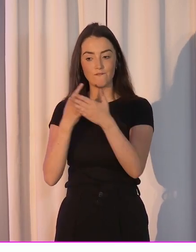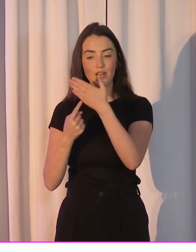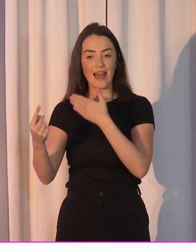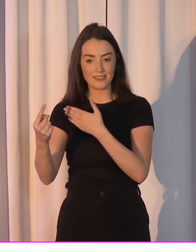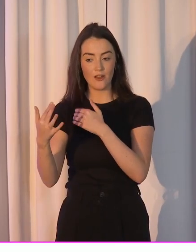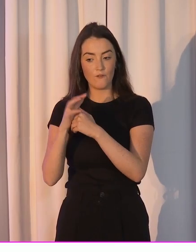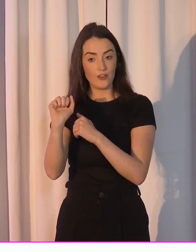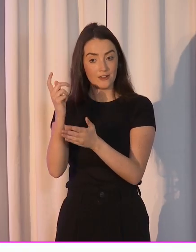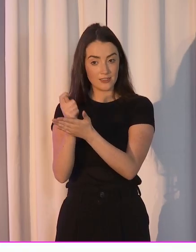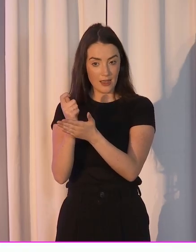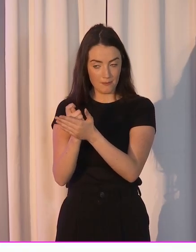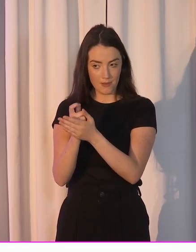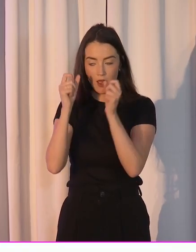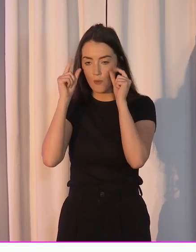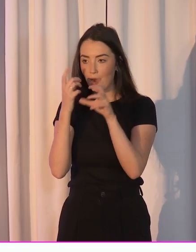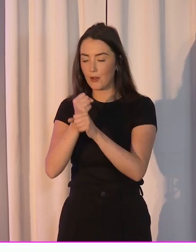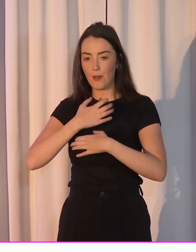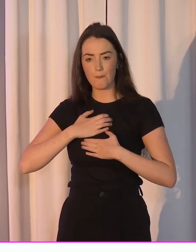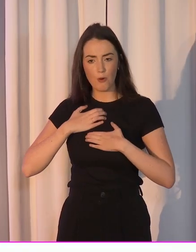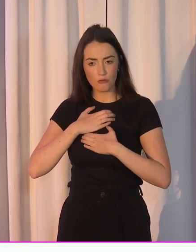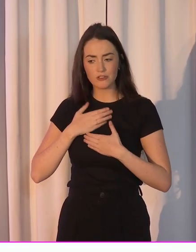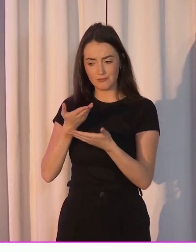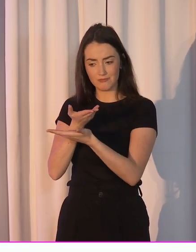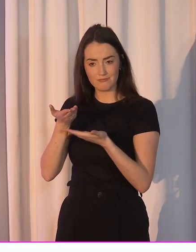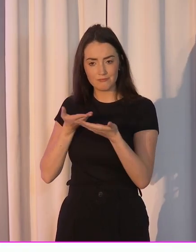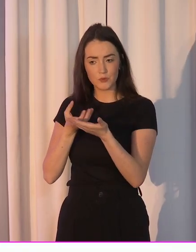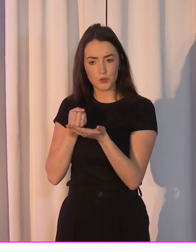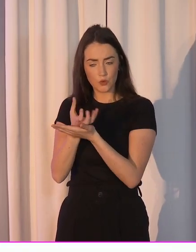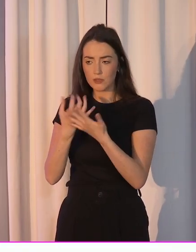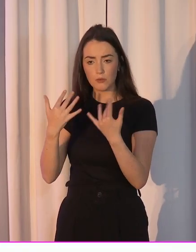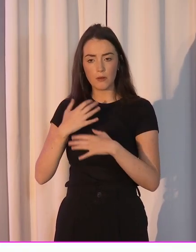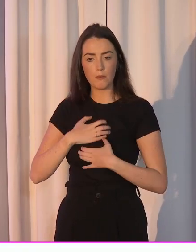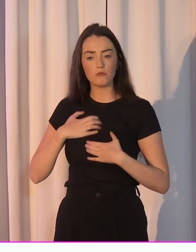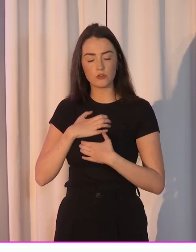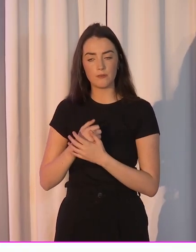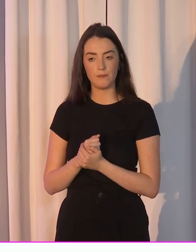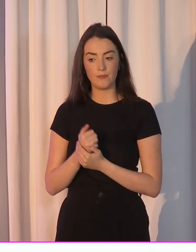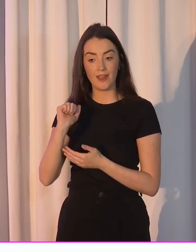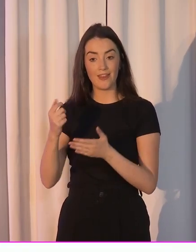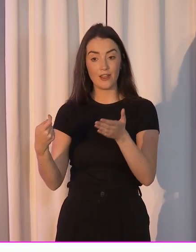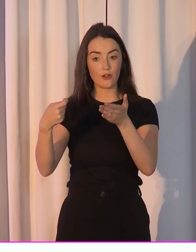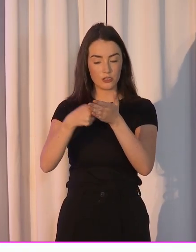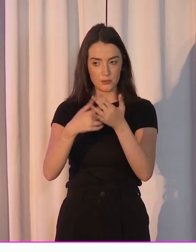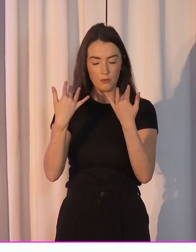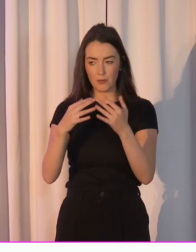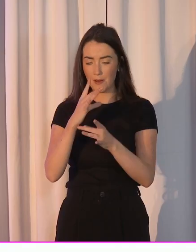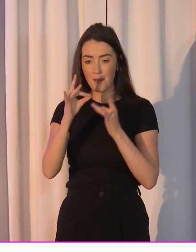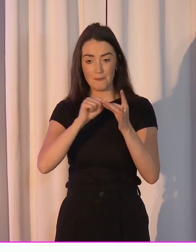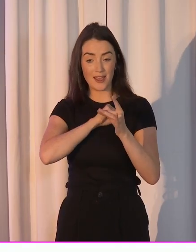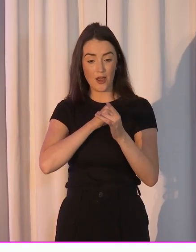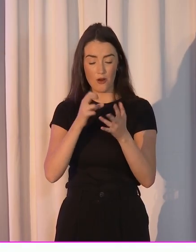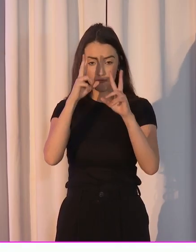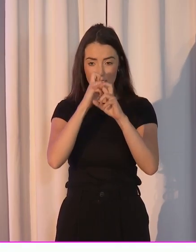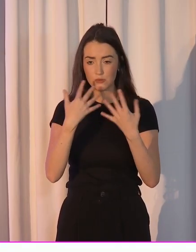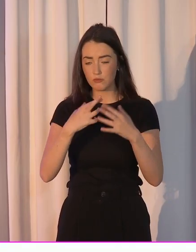time, fully aware of the emotional toil of sharing their stories. Their contributions significantly enriched the research,